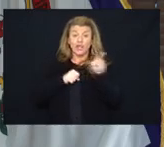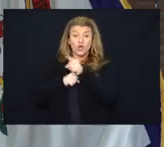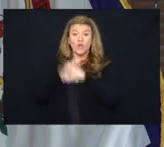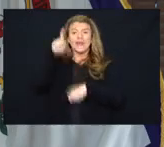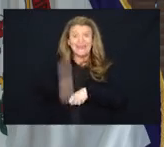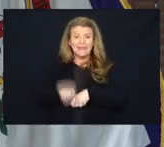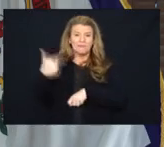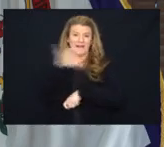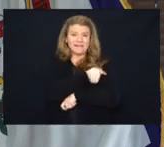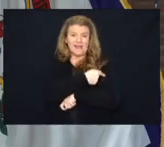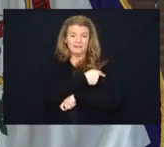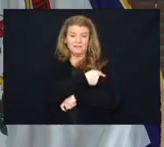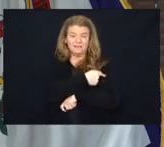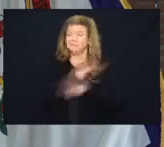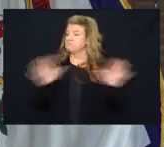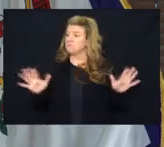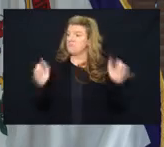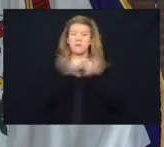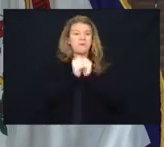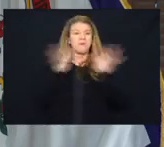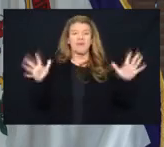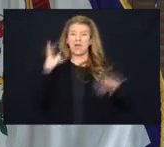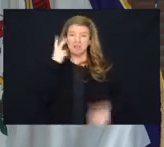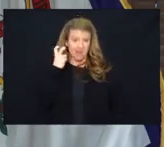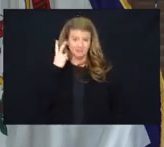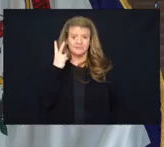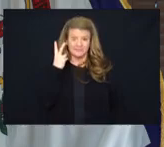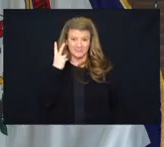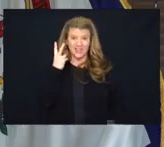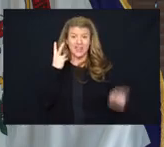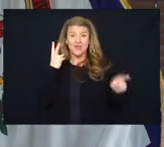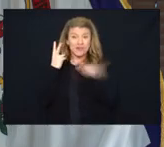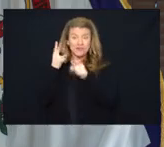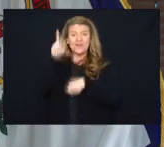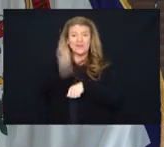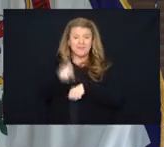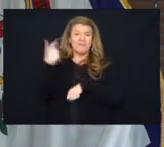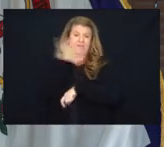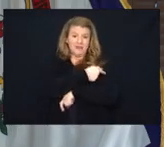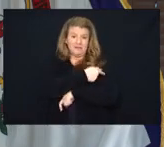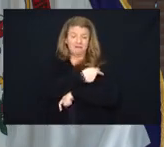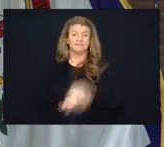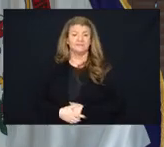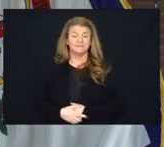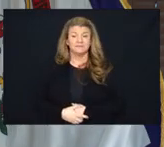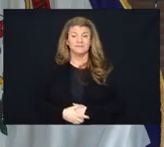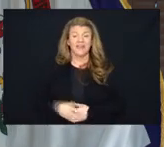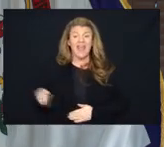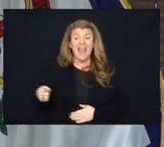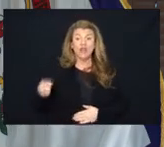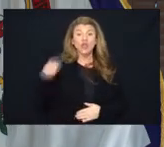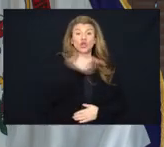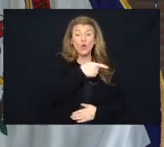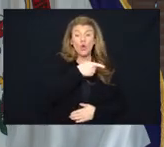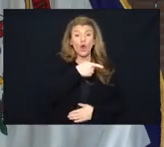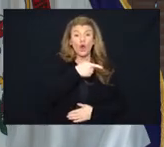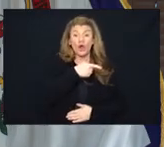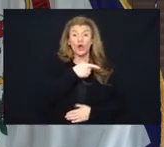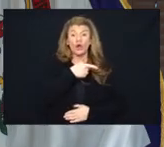vaccinated. Absolutely, without any question whatsoever, you should be vaccinated. And you're being